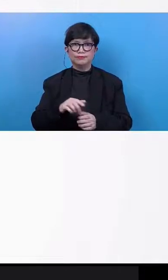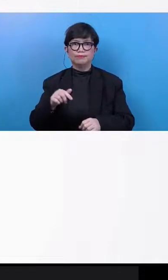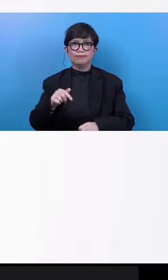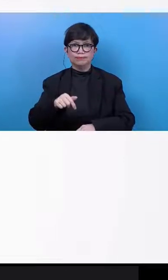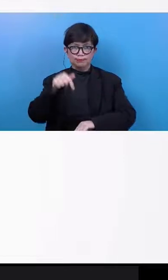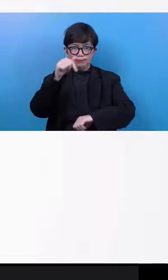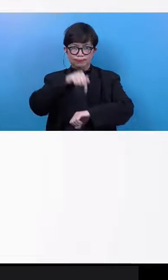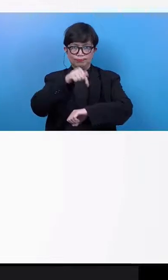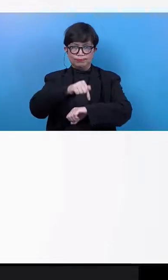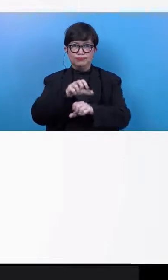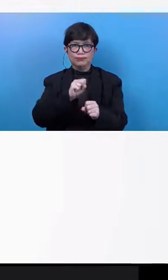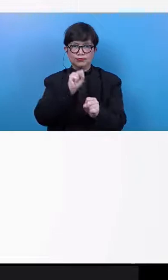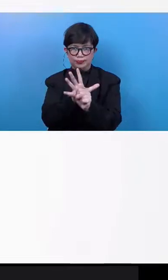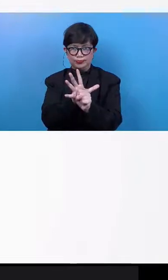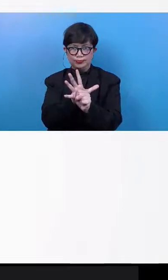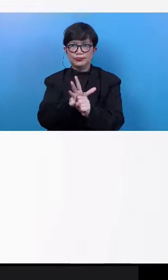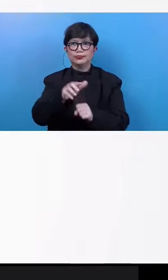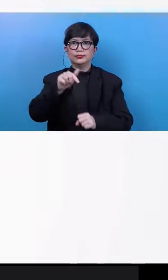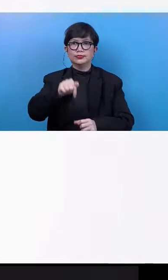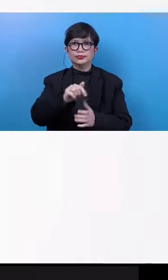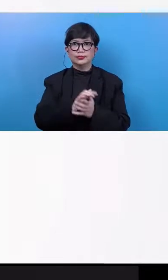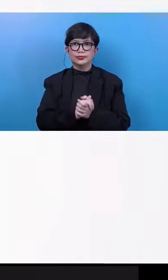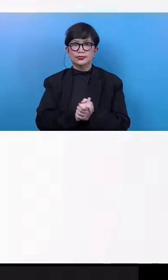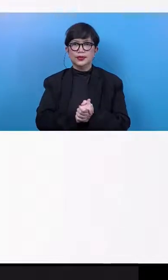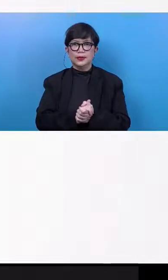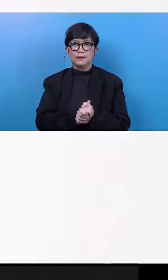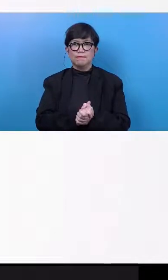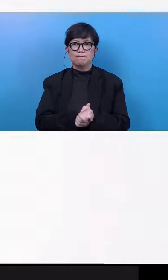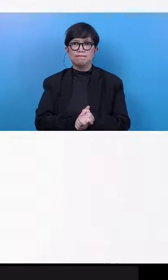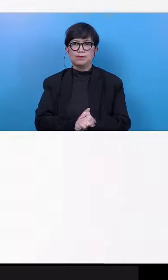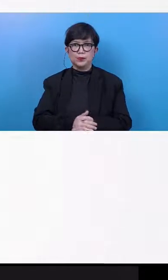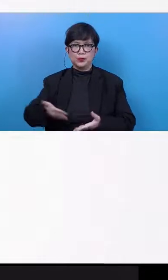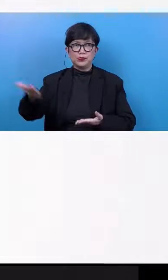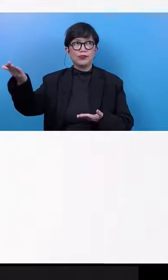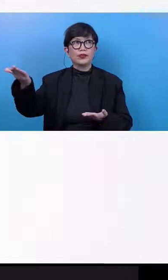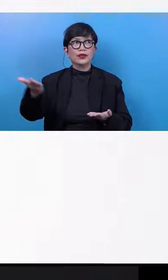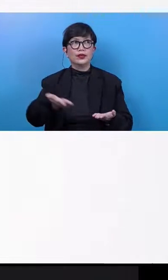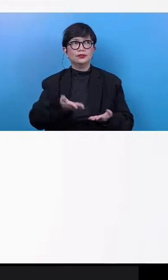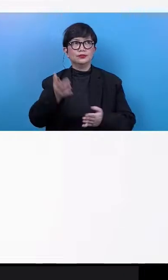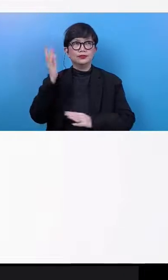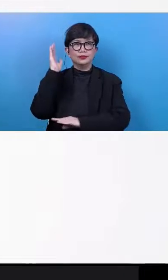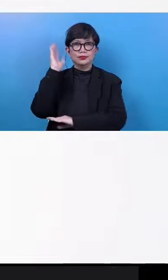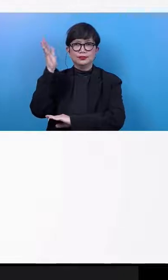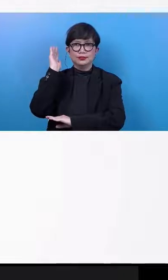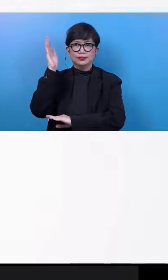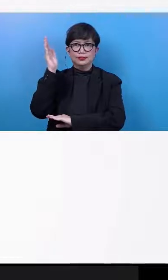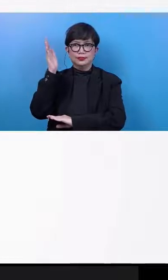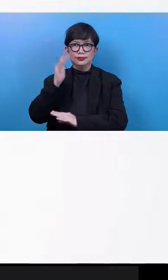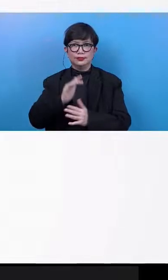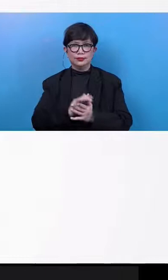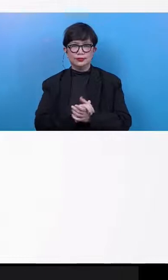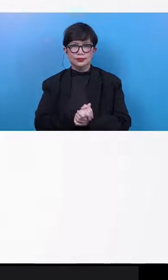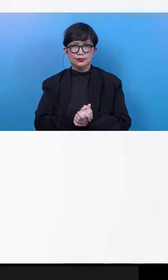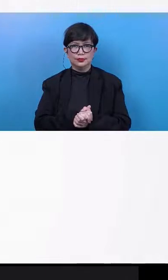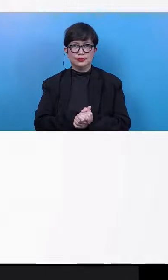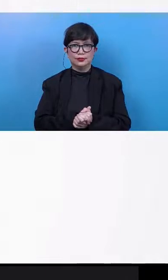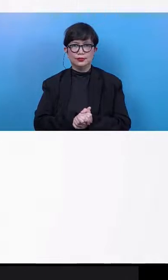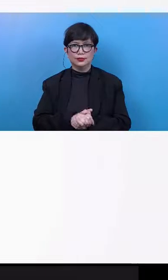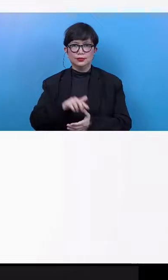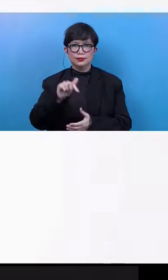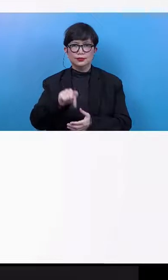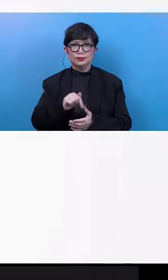that, I'd like to invite the speakers who are here in the room with me. I'd first like to invite Ms.